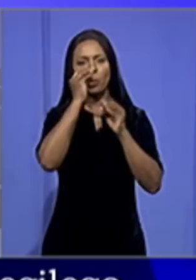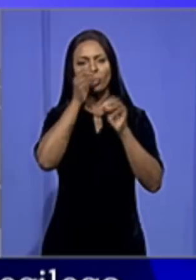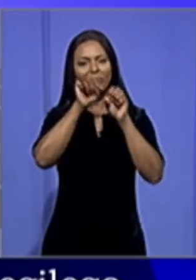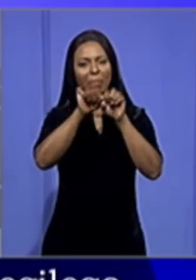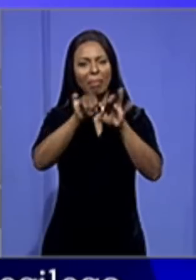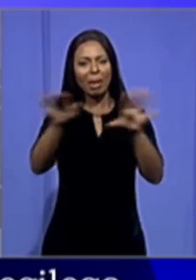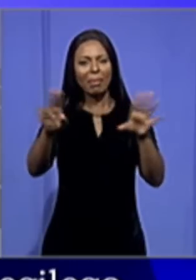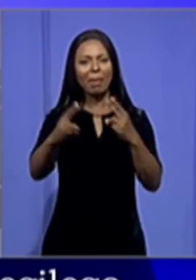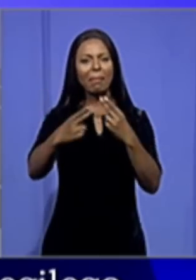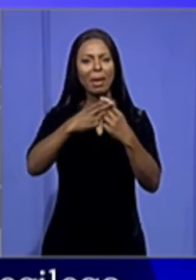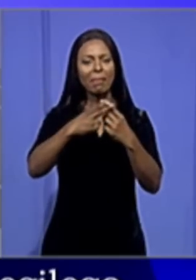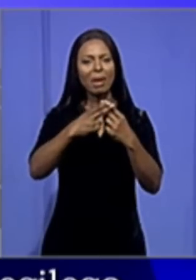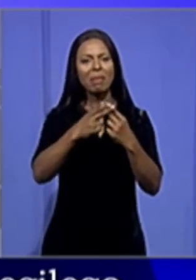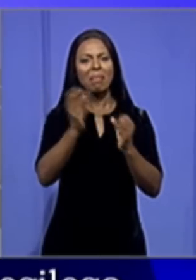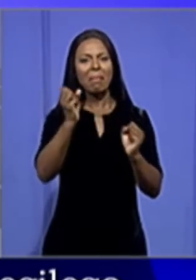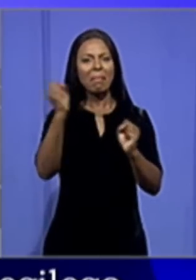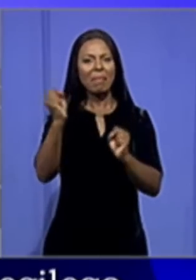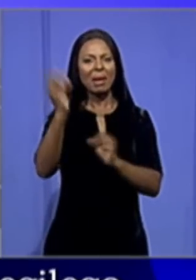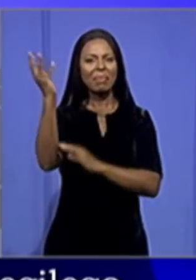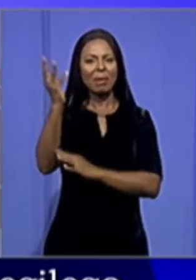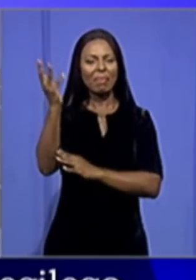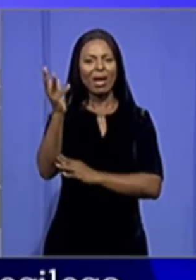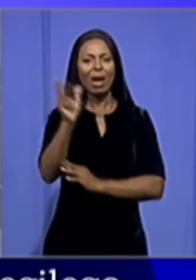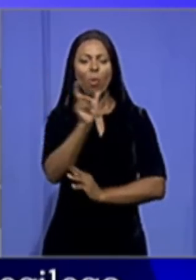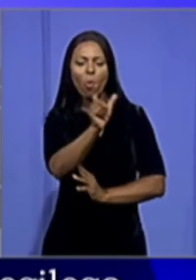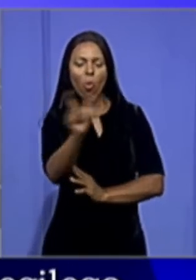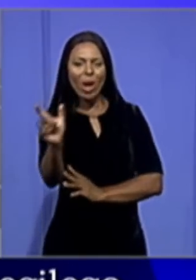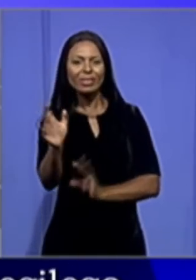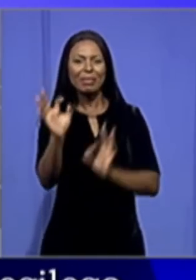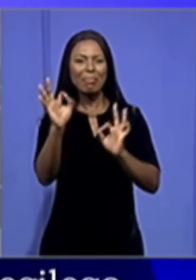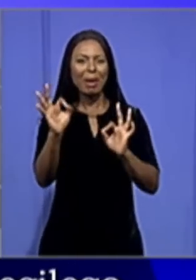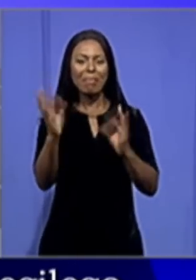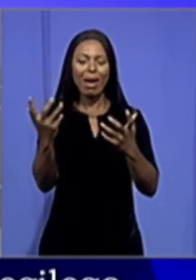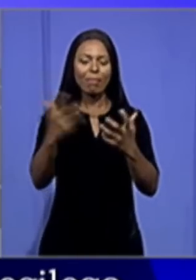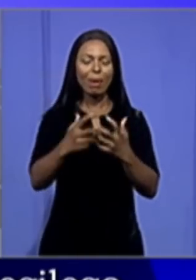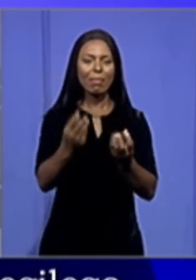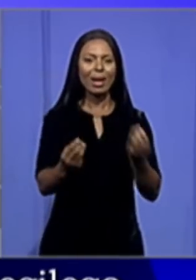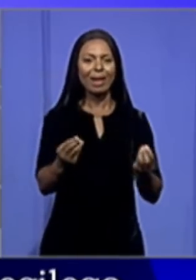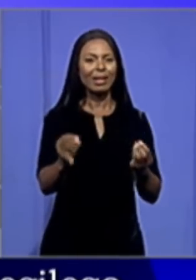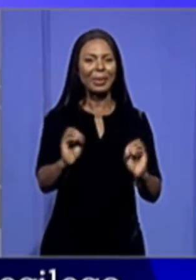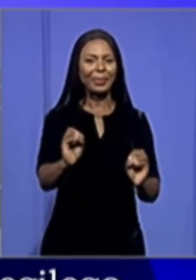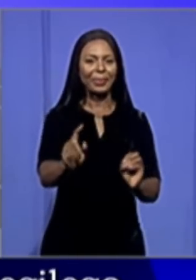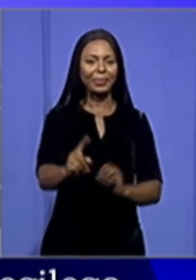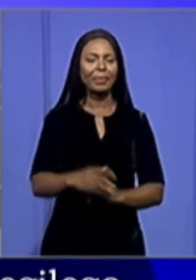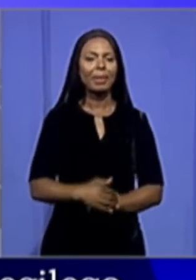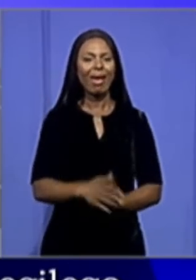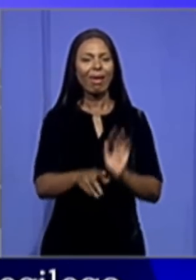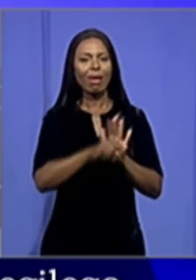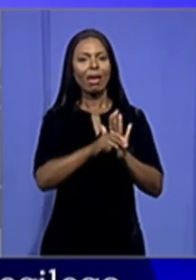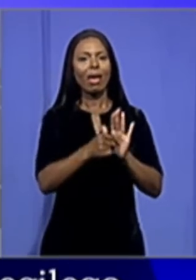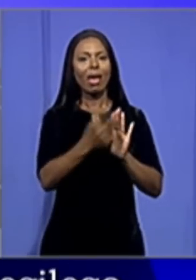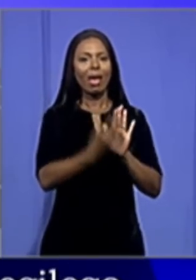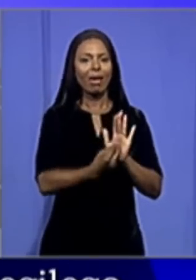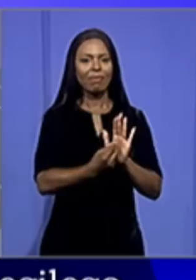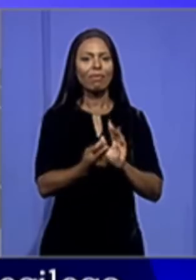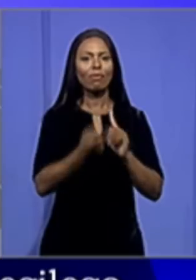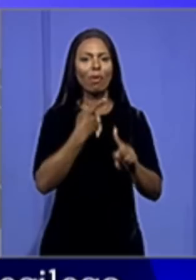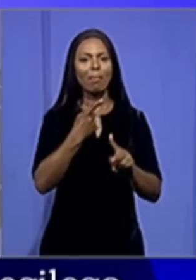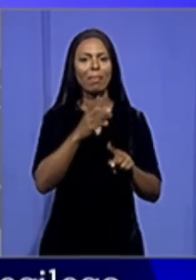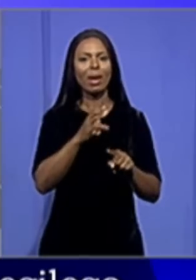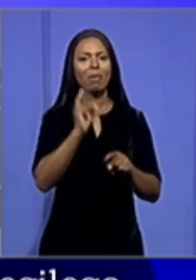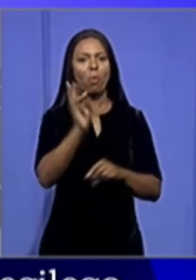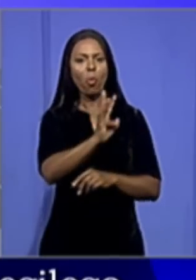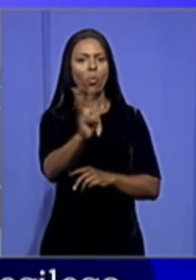ditlamorago tše sa lokago go bana. Ka morago ga go gadikwa ke mohlankedi phetiši wa mmušo wa mokgatlo wa Republican